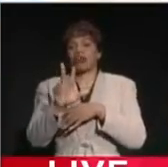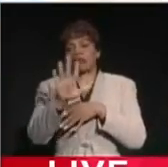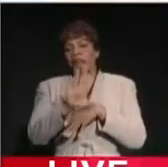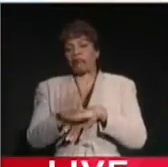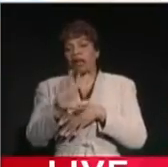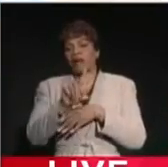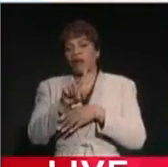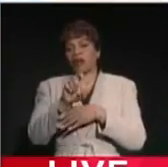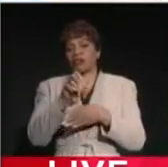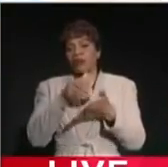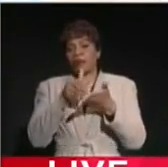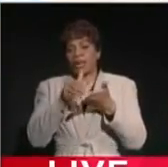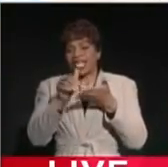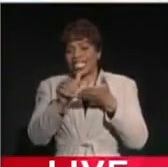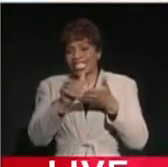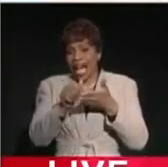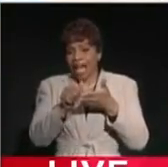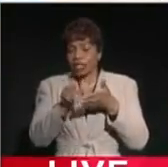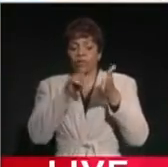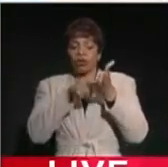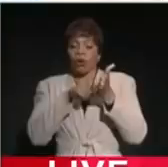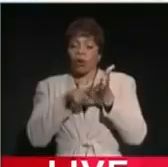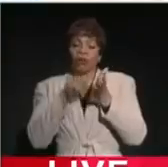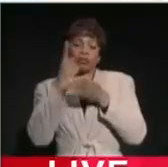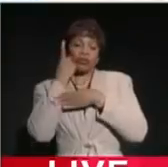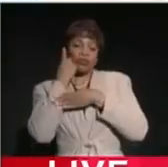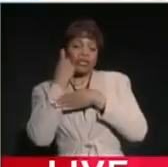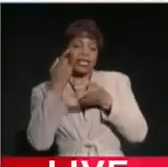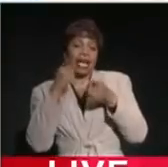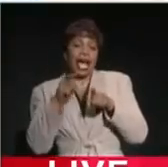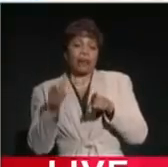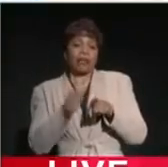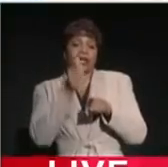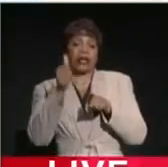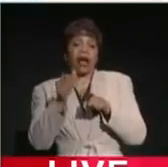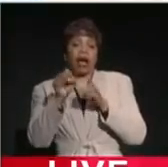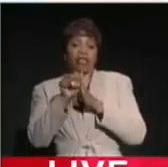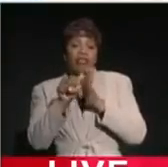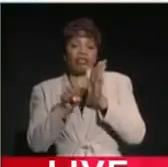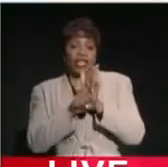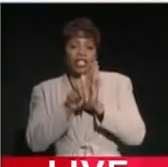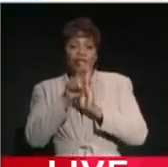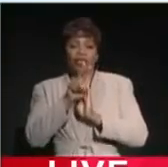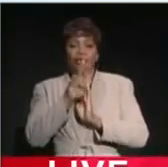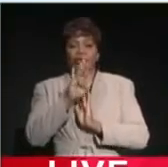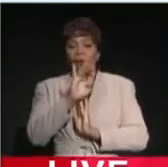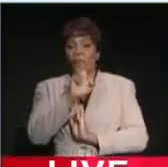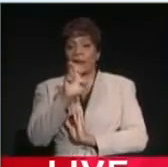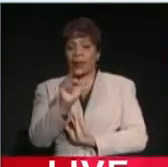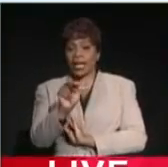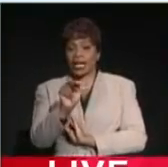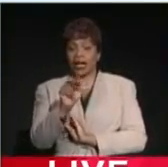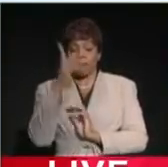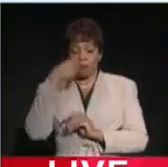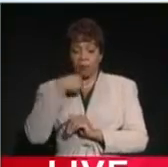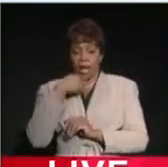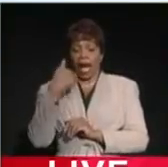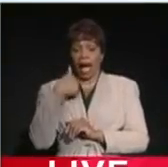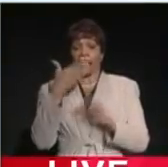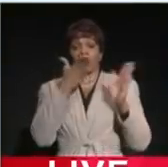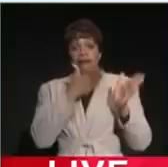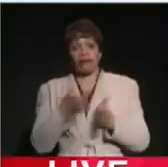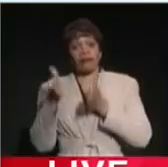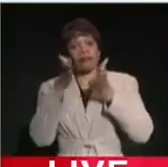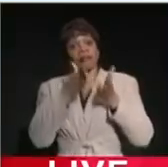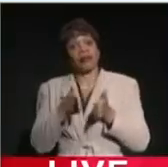million. Two other audits have been done recently in other states. They've saved $2 billion apiece. At least I have a plan, Al. I